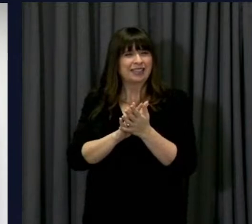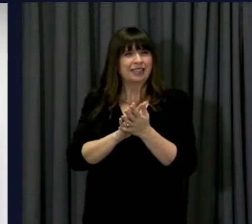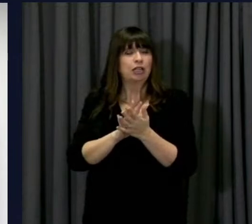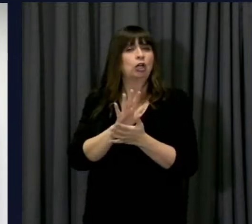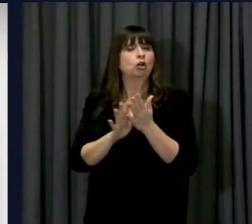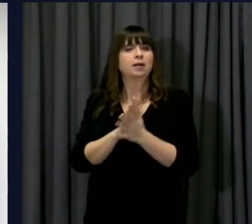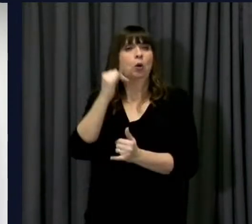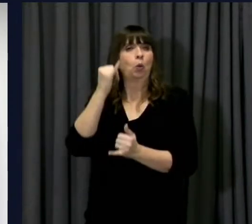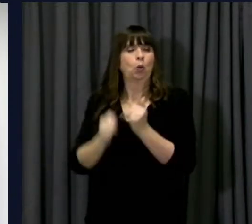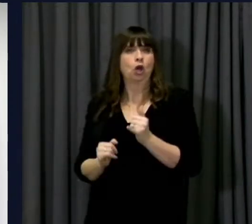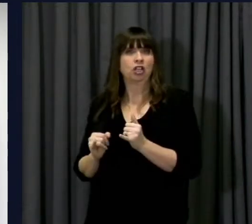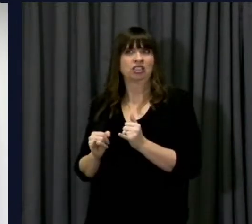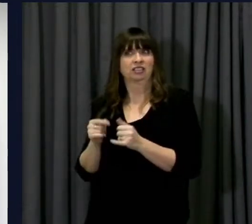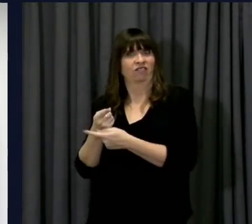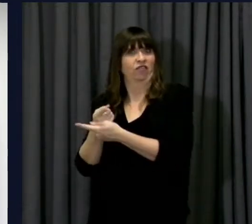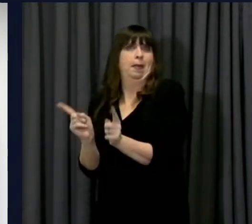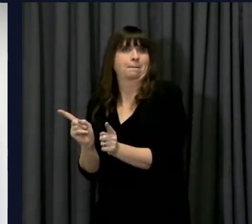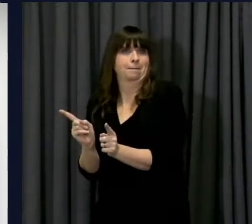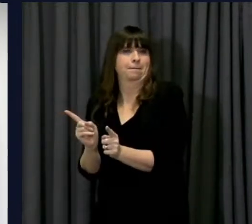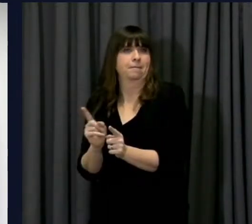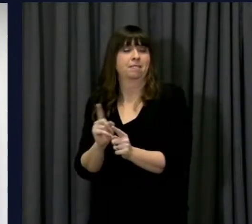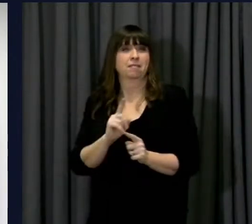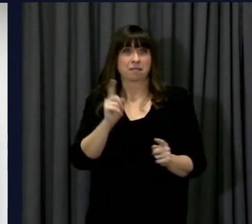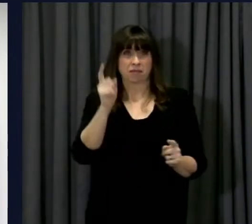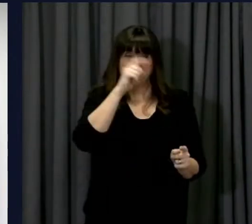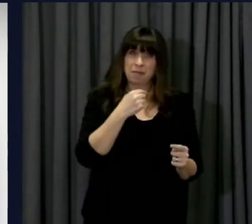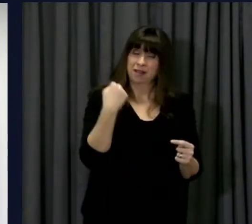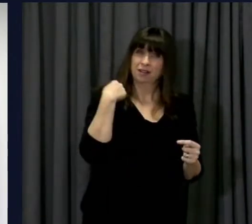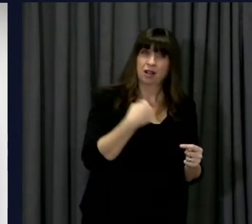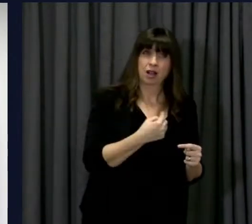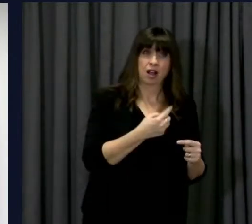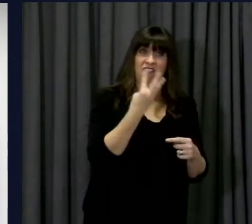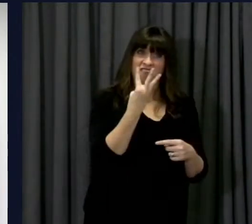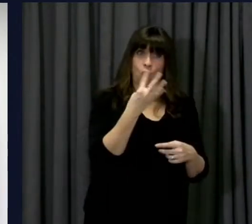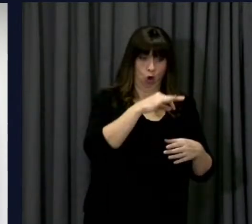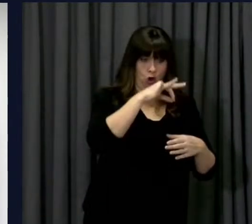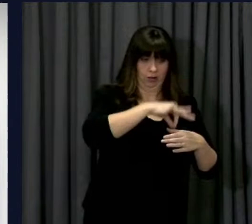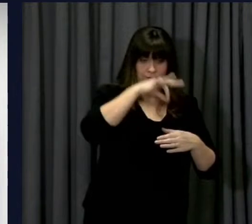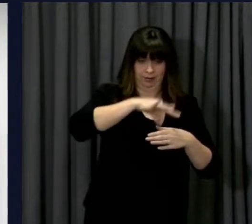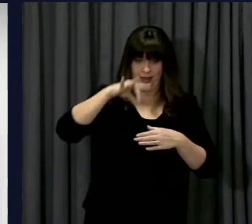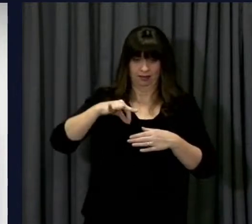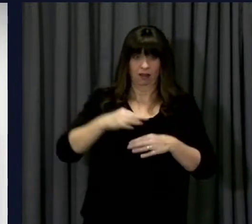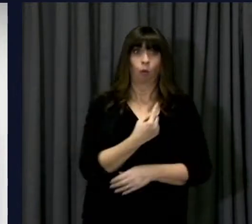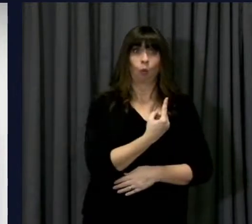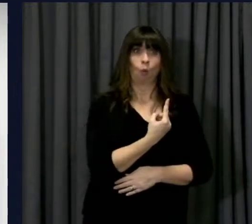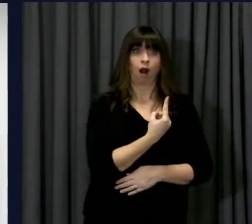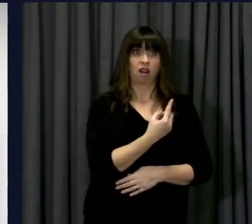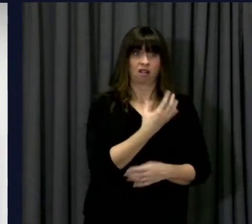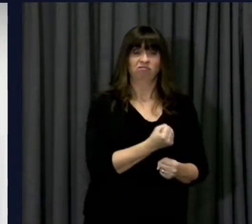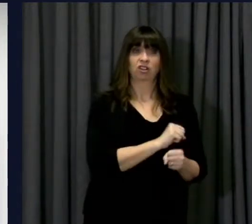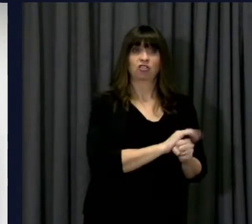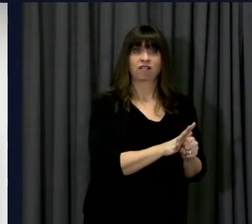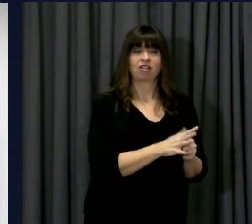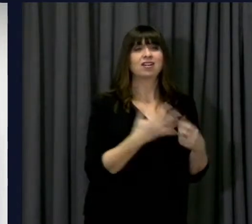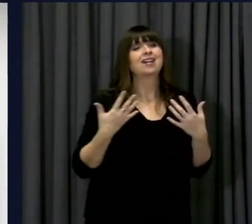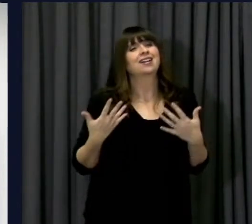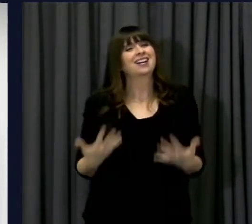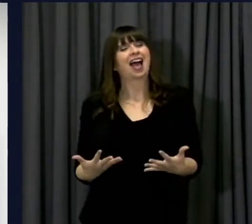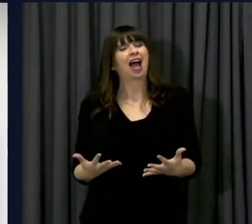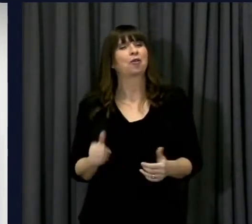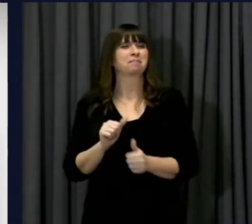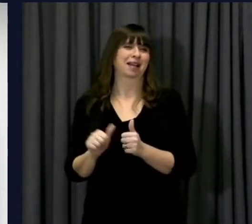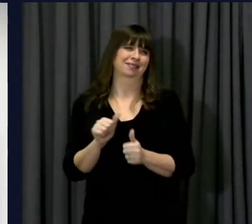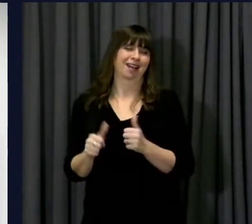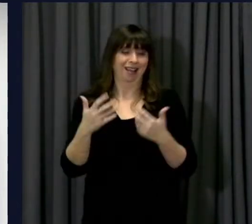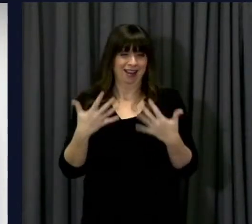rates rather, it wasn't that long ago that 1 in 4 tests were positive. We're now down to just over 1 in 10. So